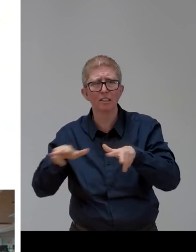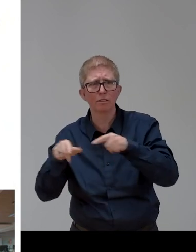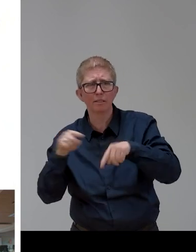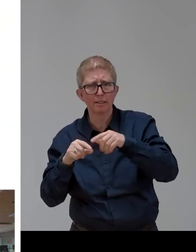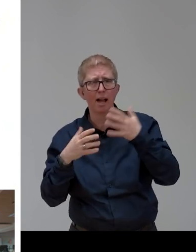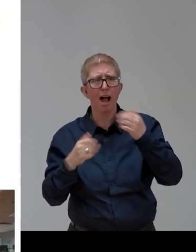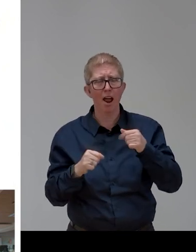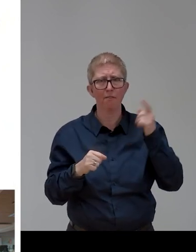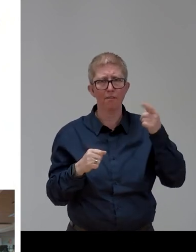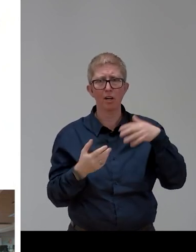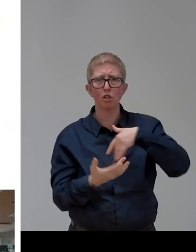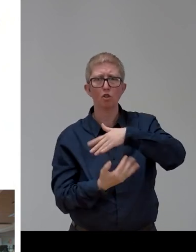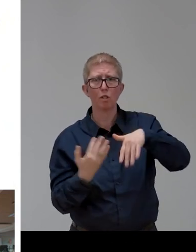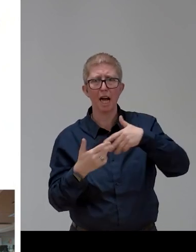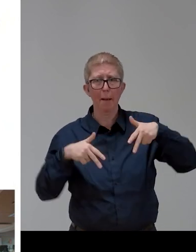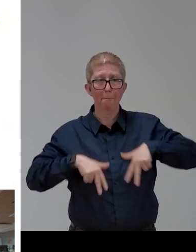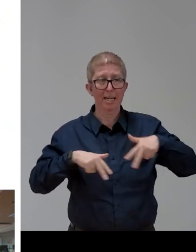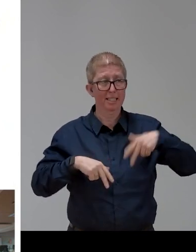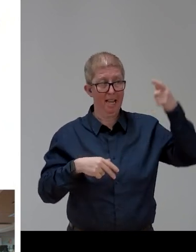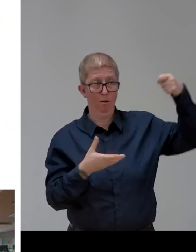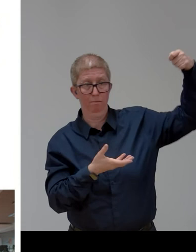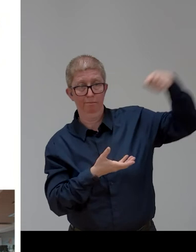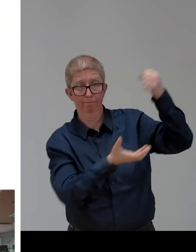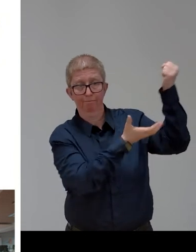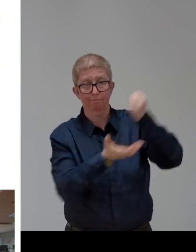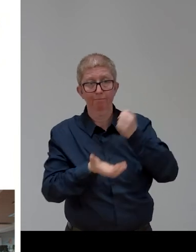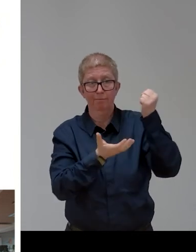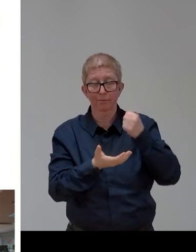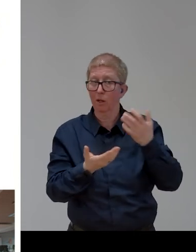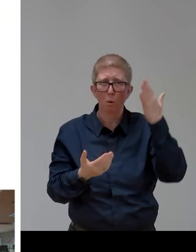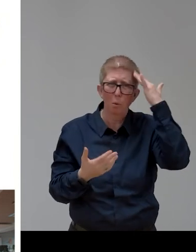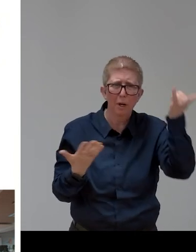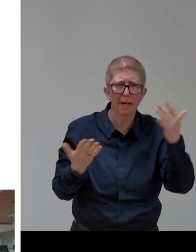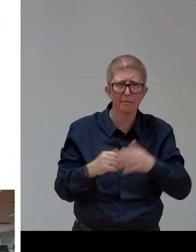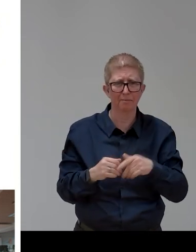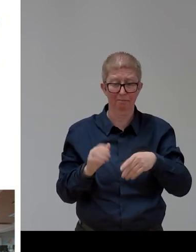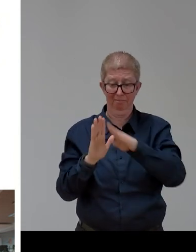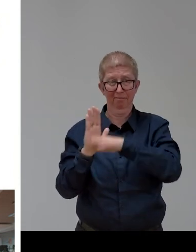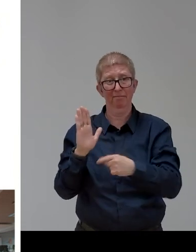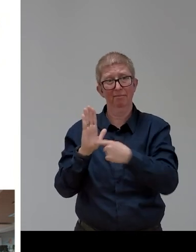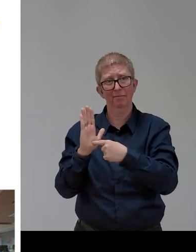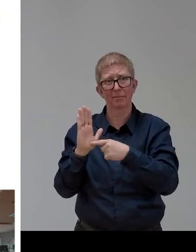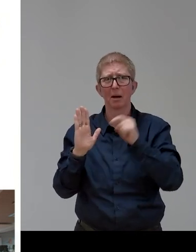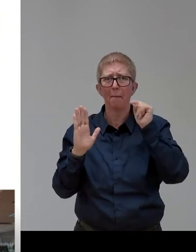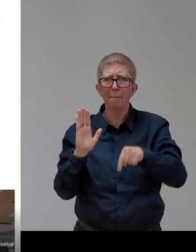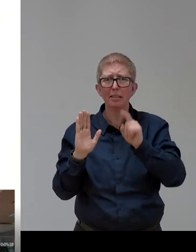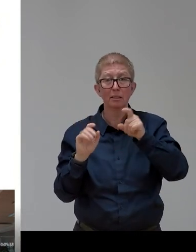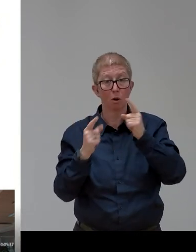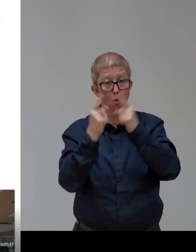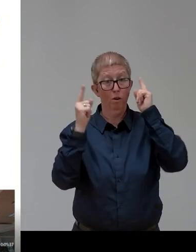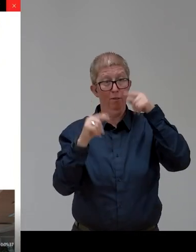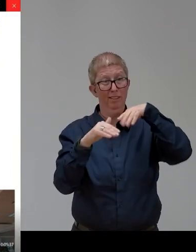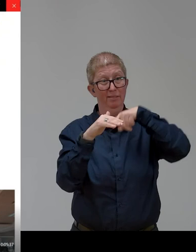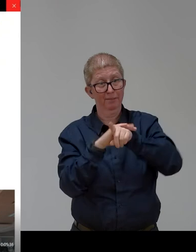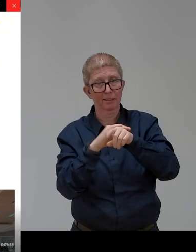Agenda 2030 to promote universal accessibility. This project is inspired by the works being carried